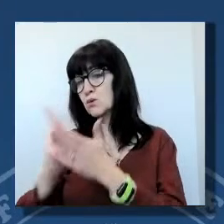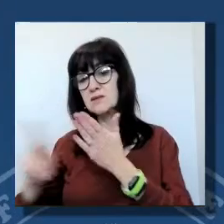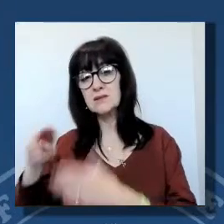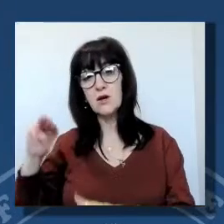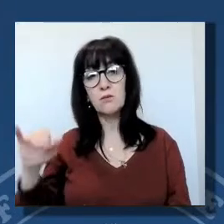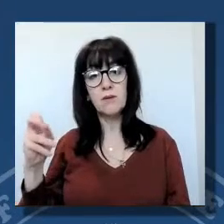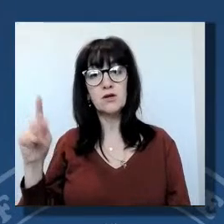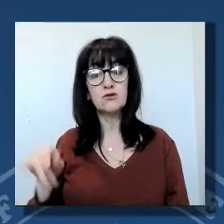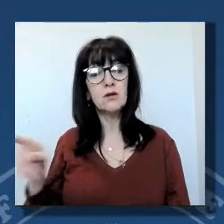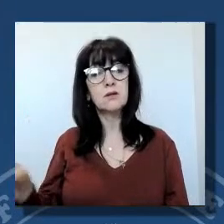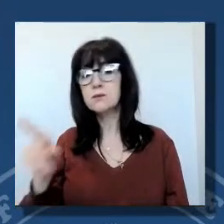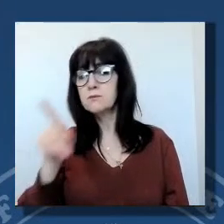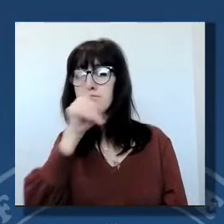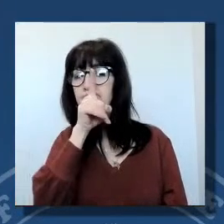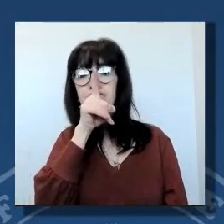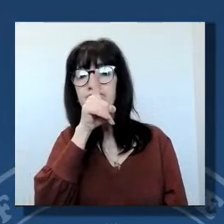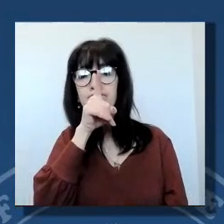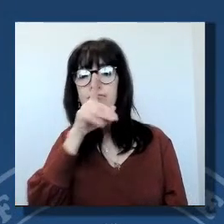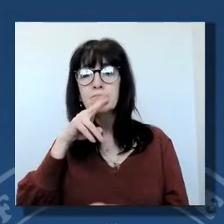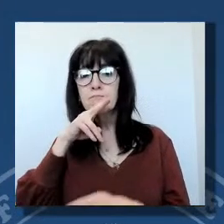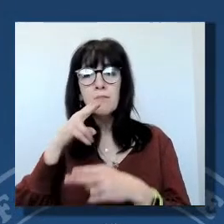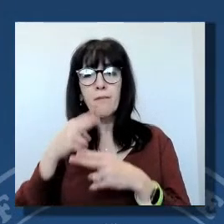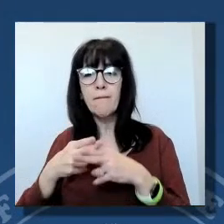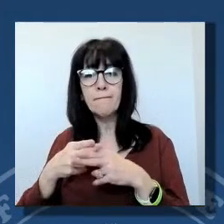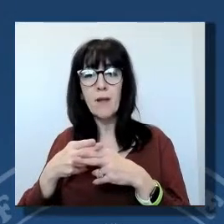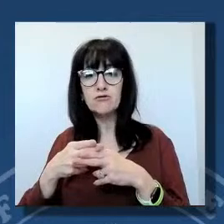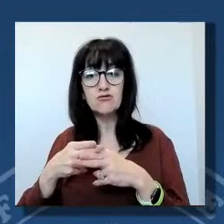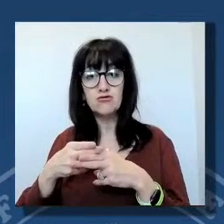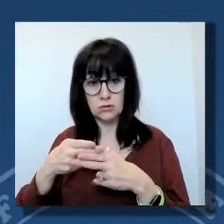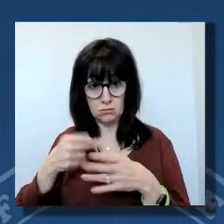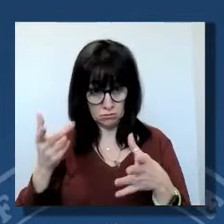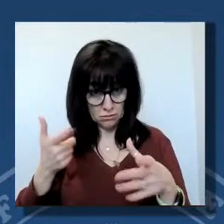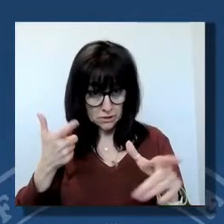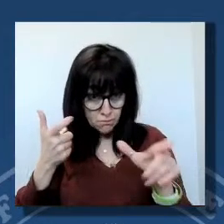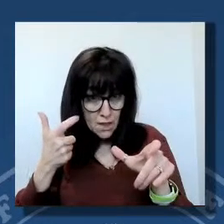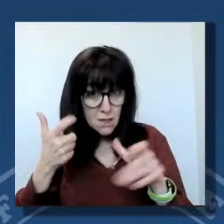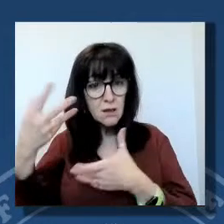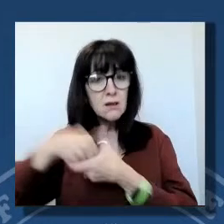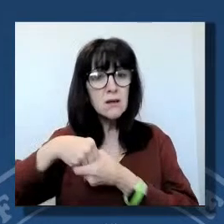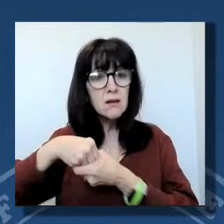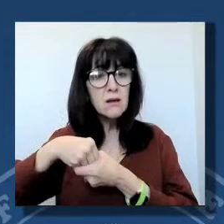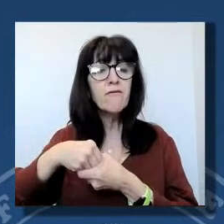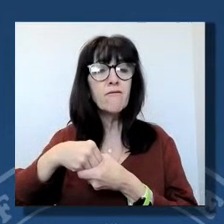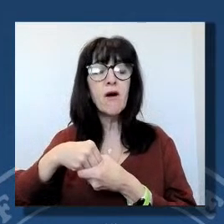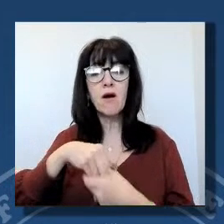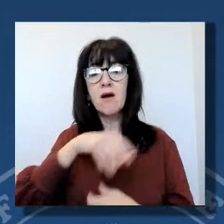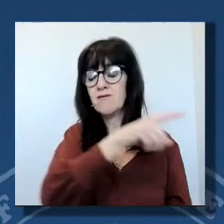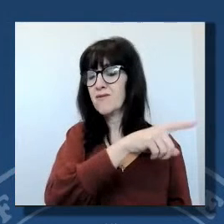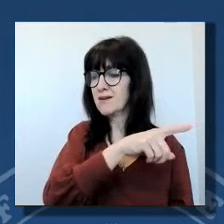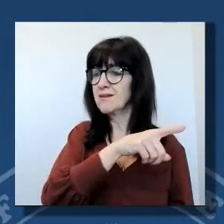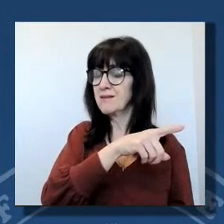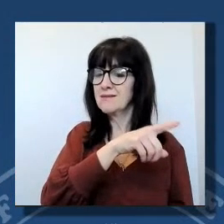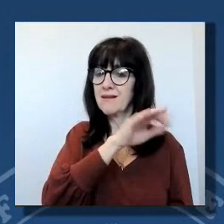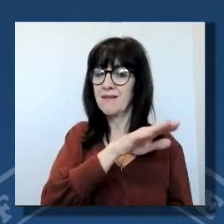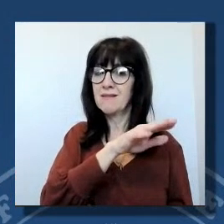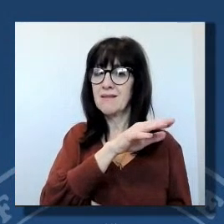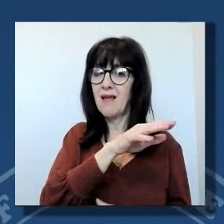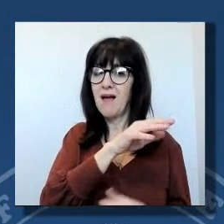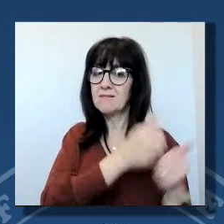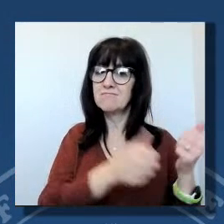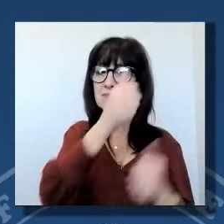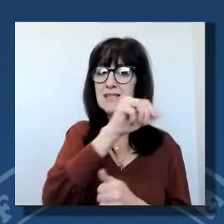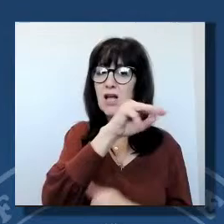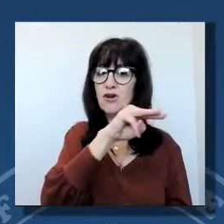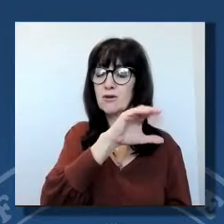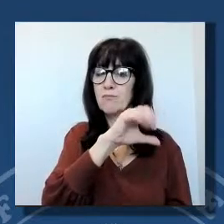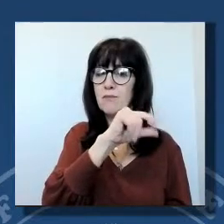said they didn't know whether speed was involved, and Secretary McQueen said, I can tell you that speed was involved